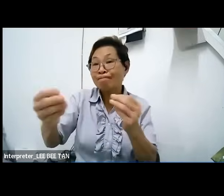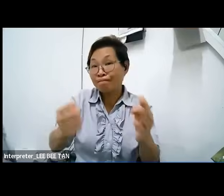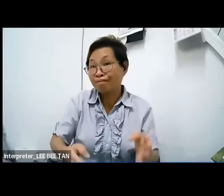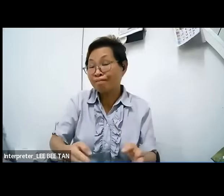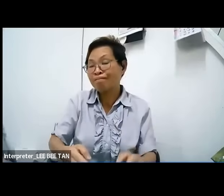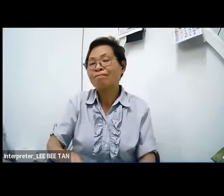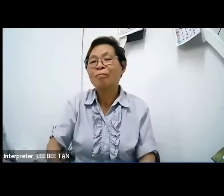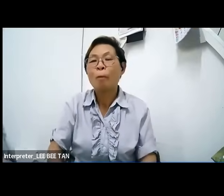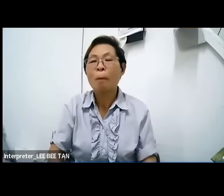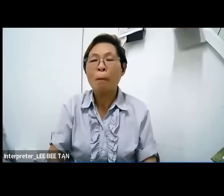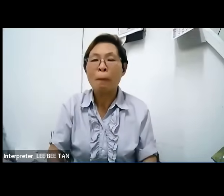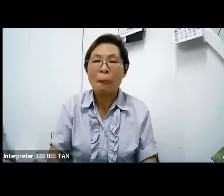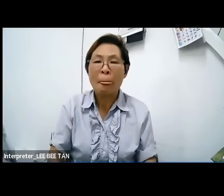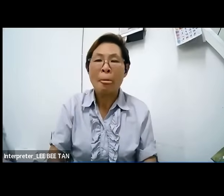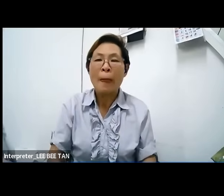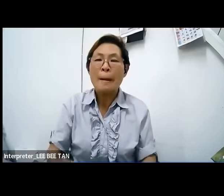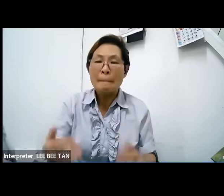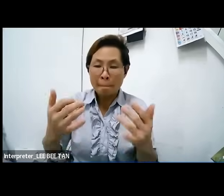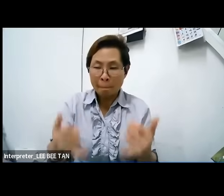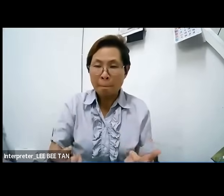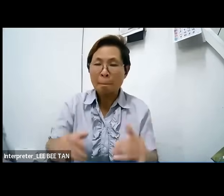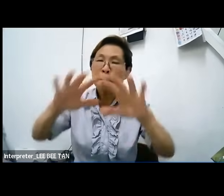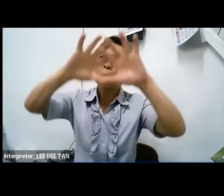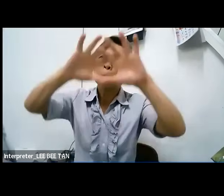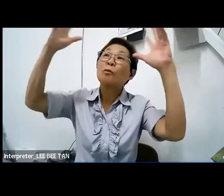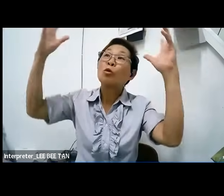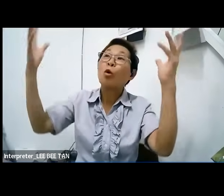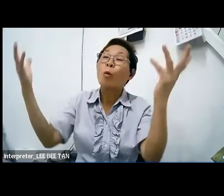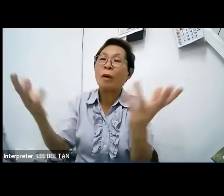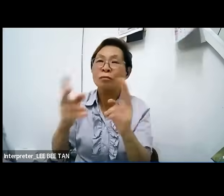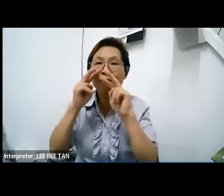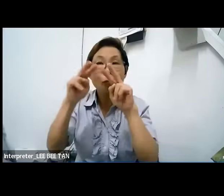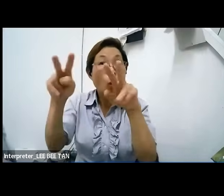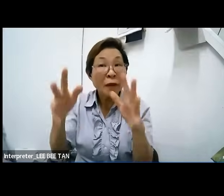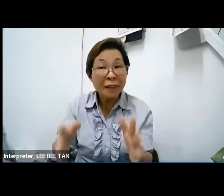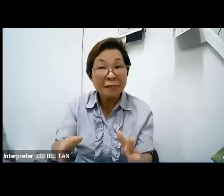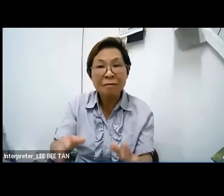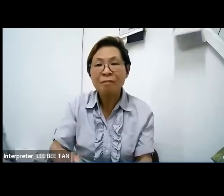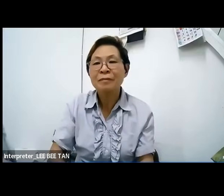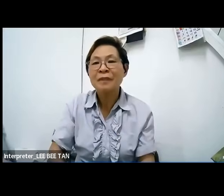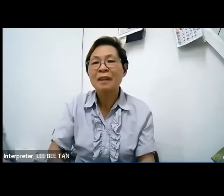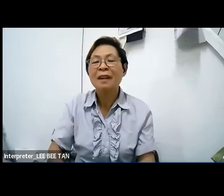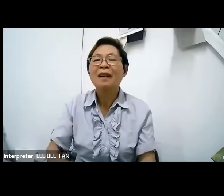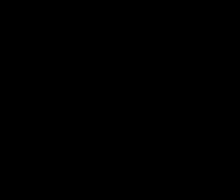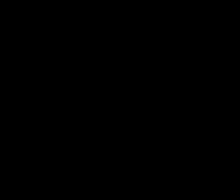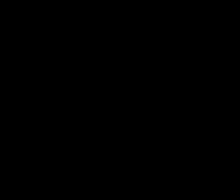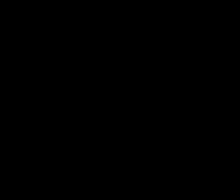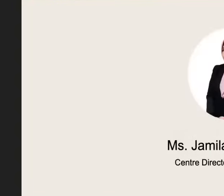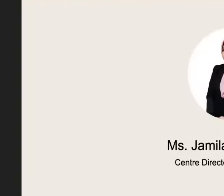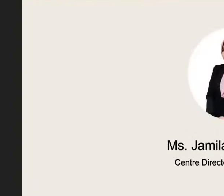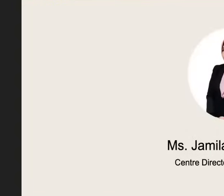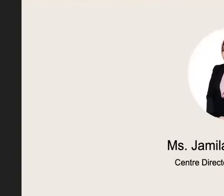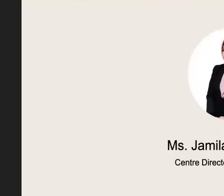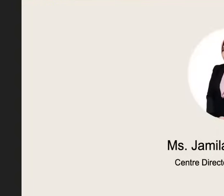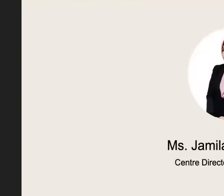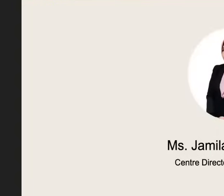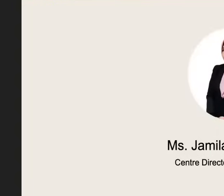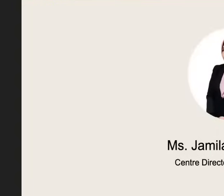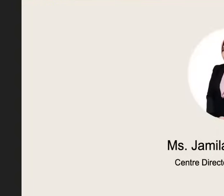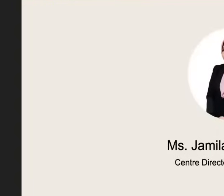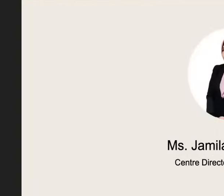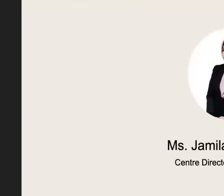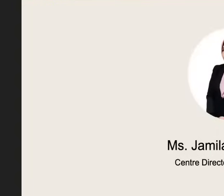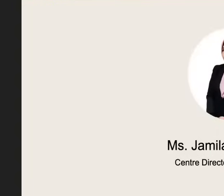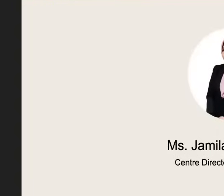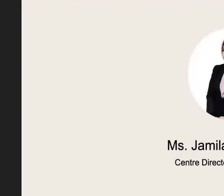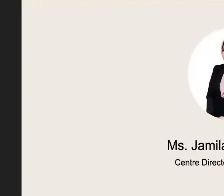this point, ladies and gentlemen, our global audience, let's invite Ms. Jamila Binti